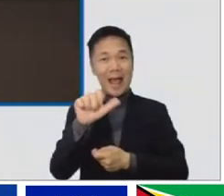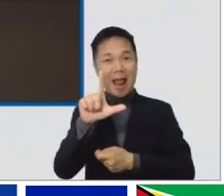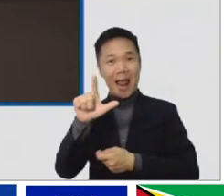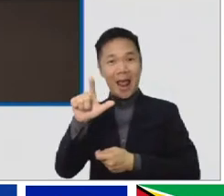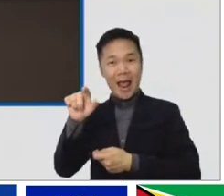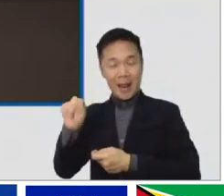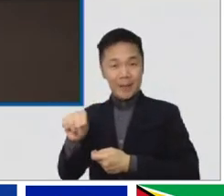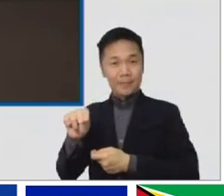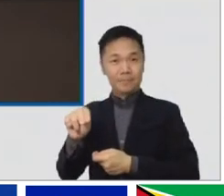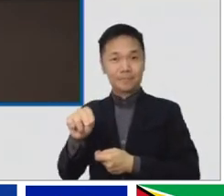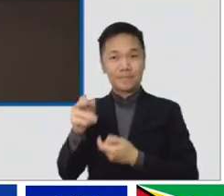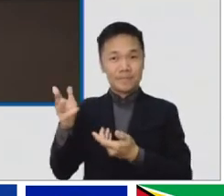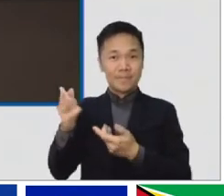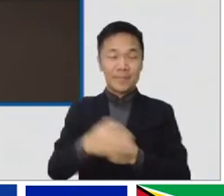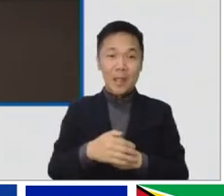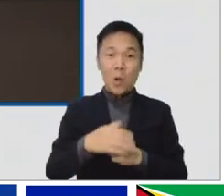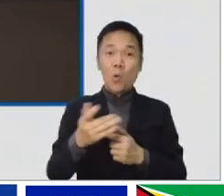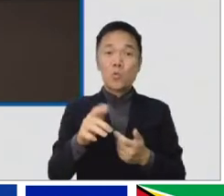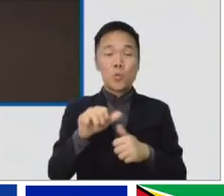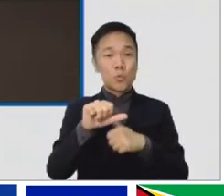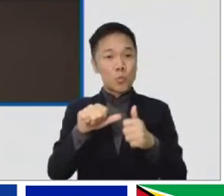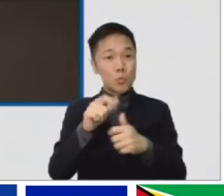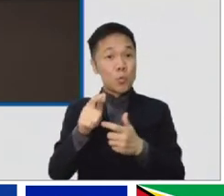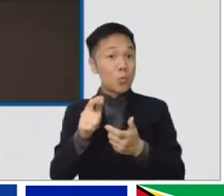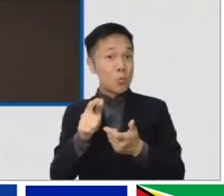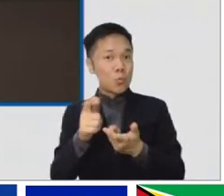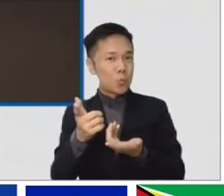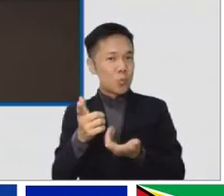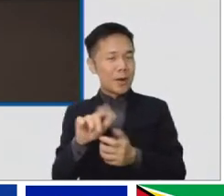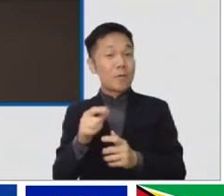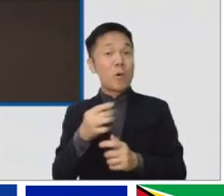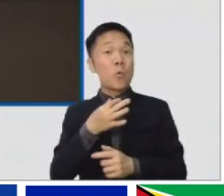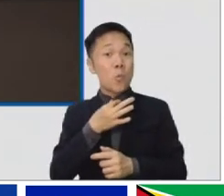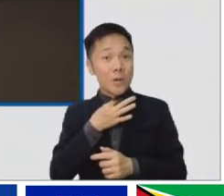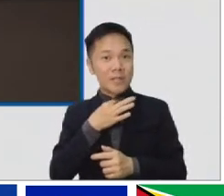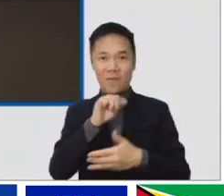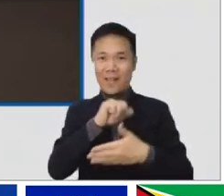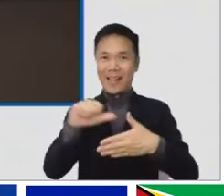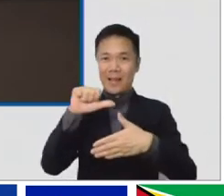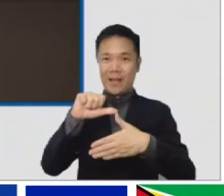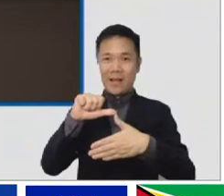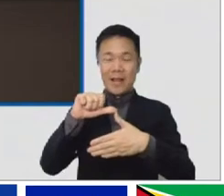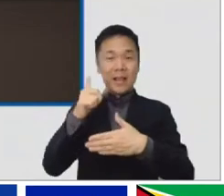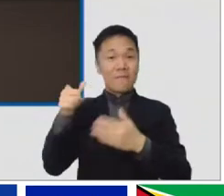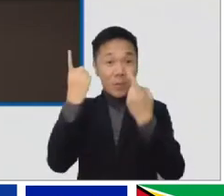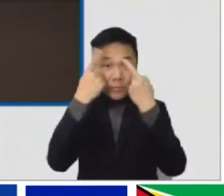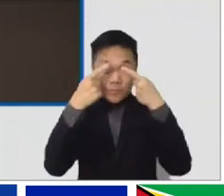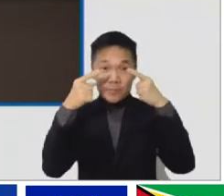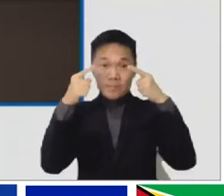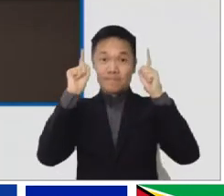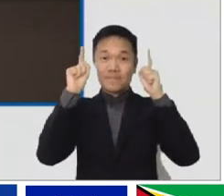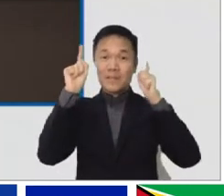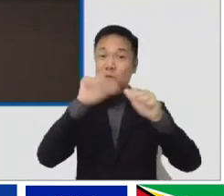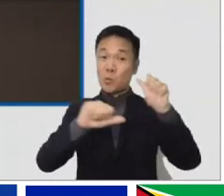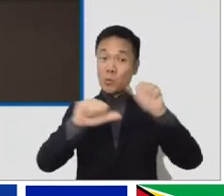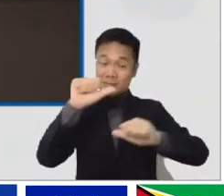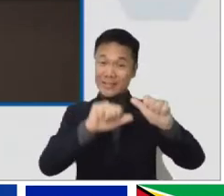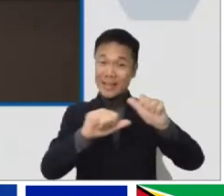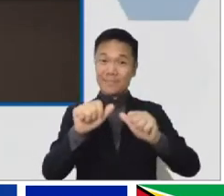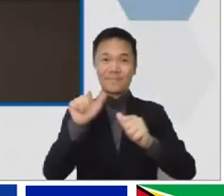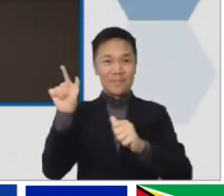Program, Latin American Faculty of Social Science Faculty, FLASCO, Costa Rica. Please do